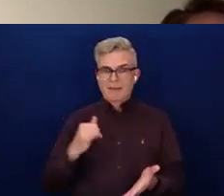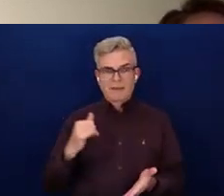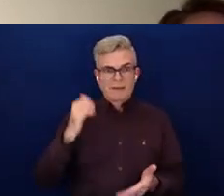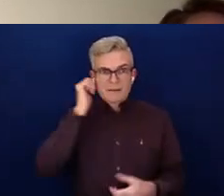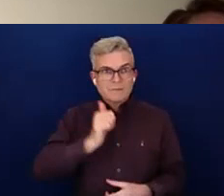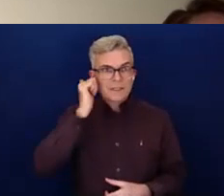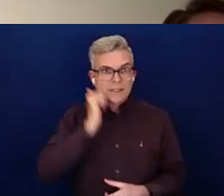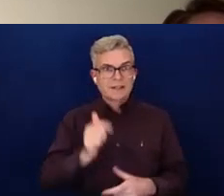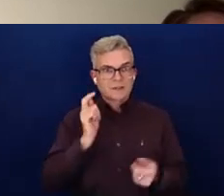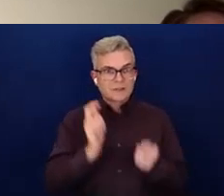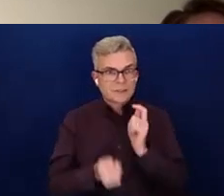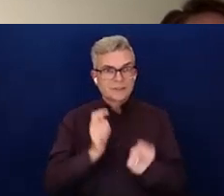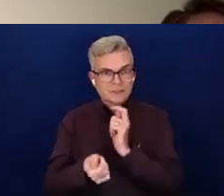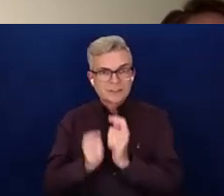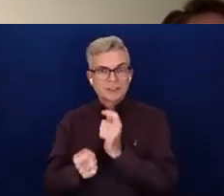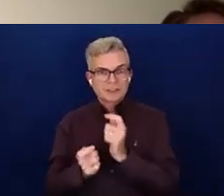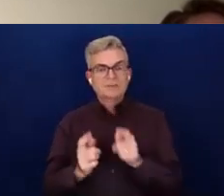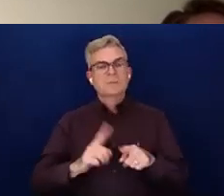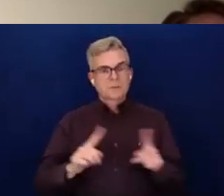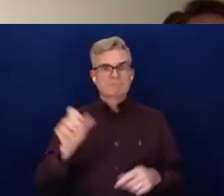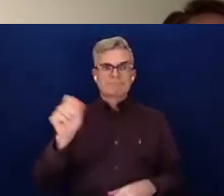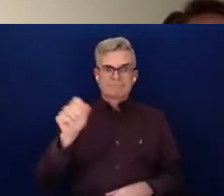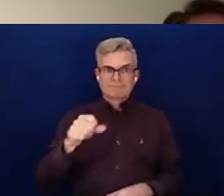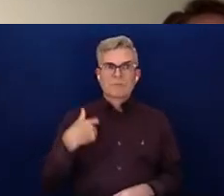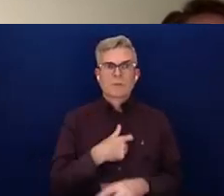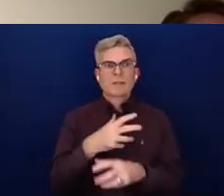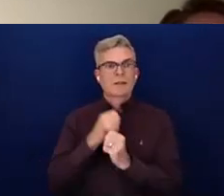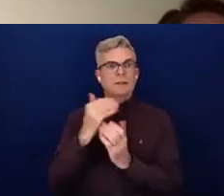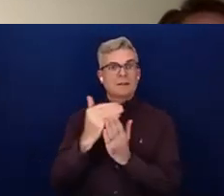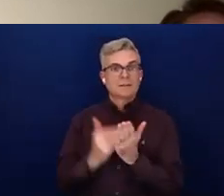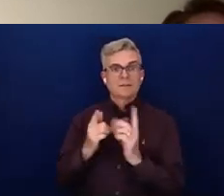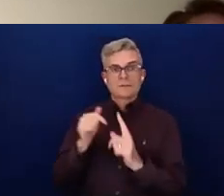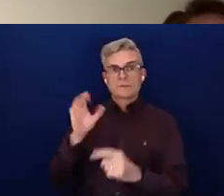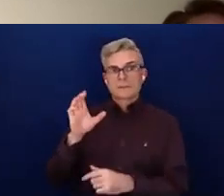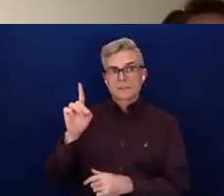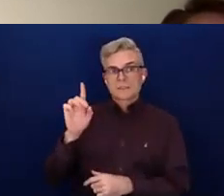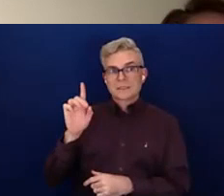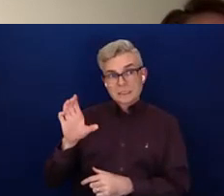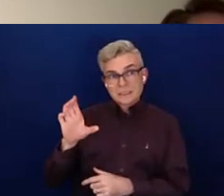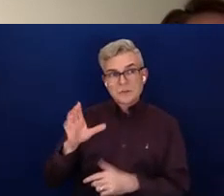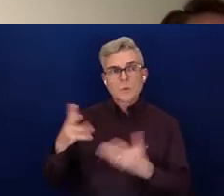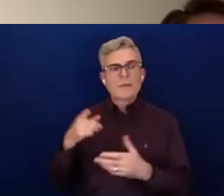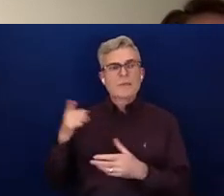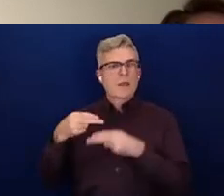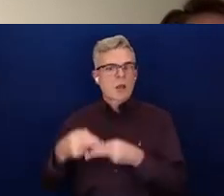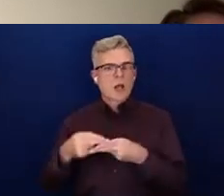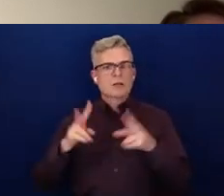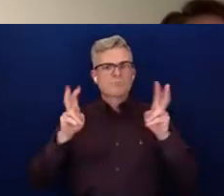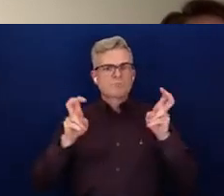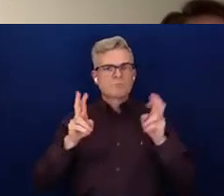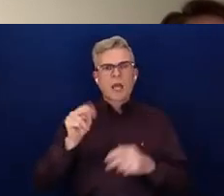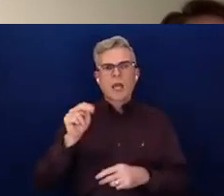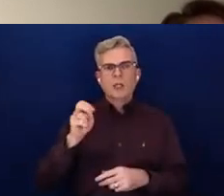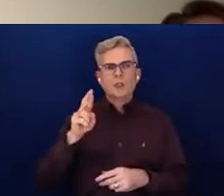getting lists from the CDC of what they consider to be underlying conditions, and where